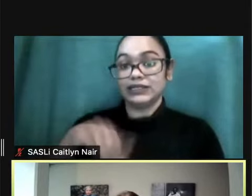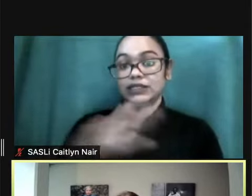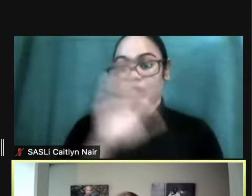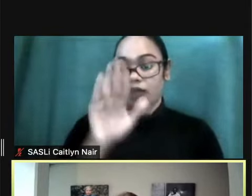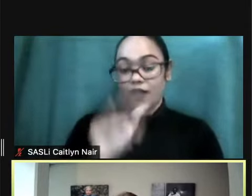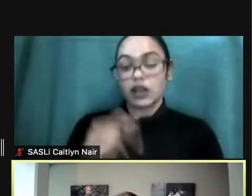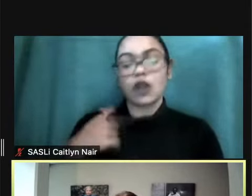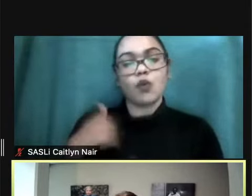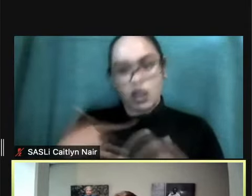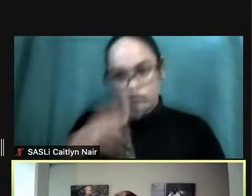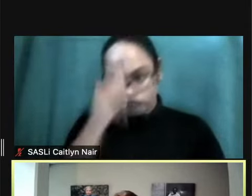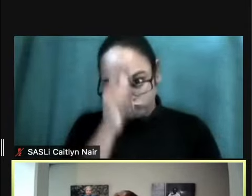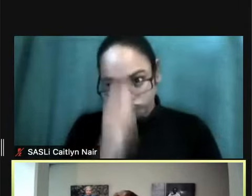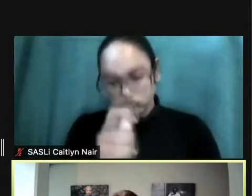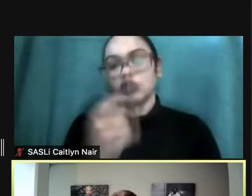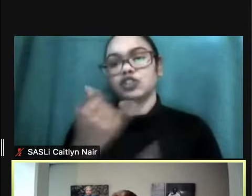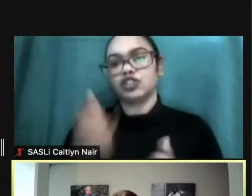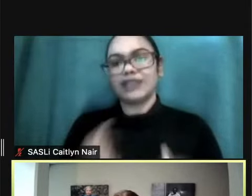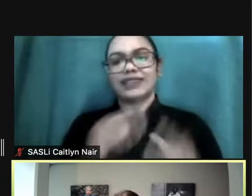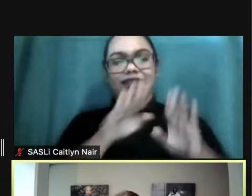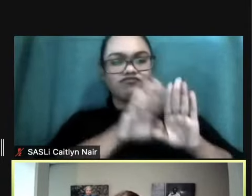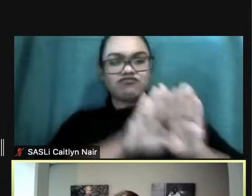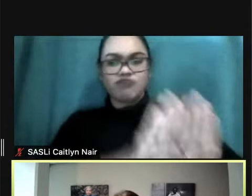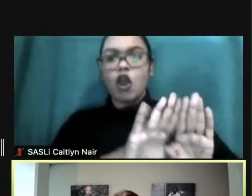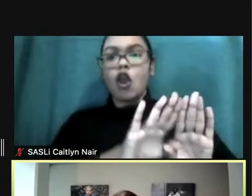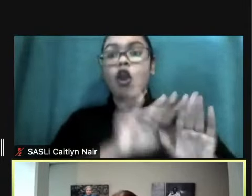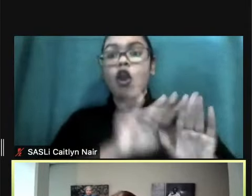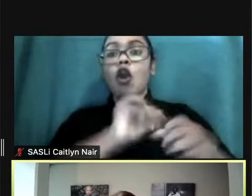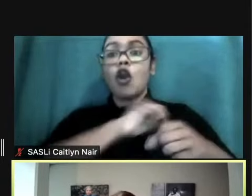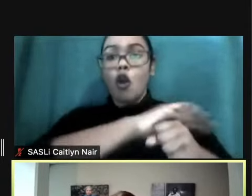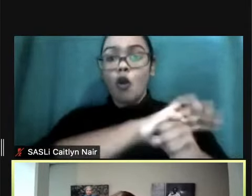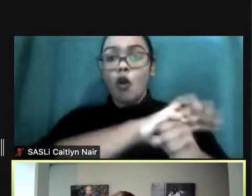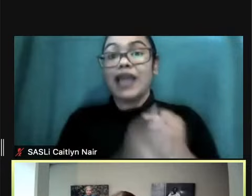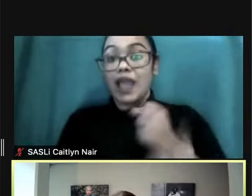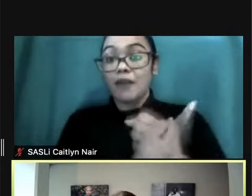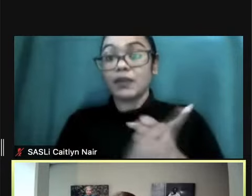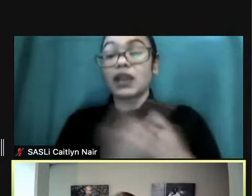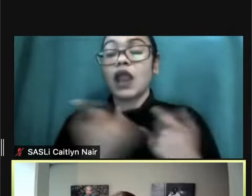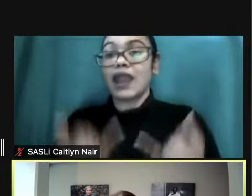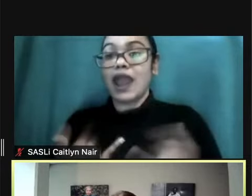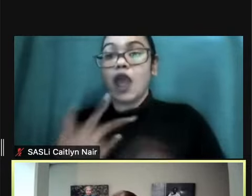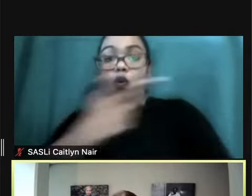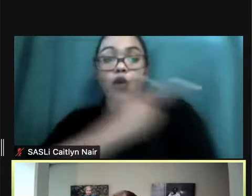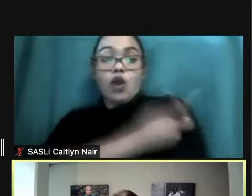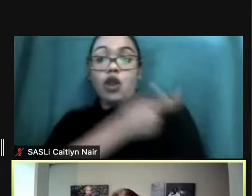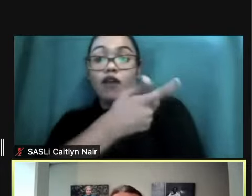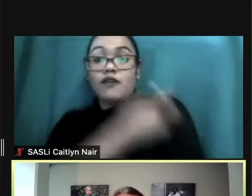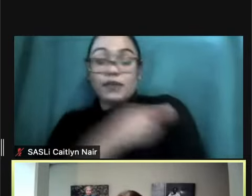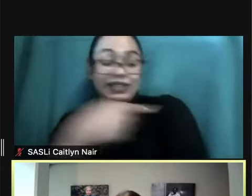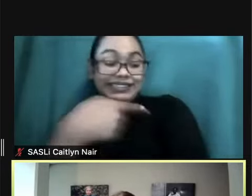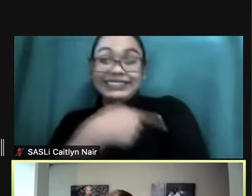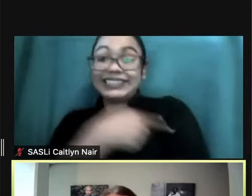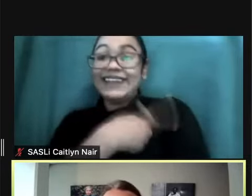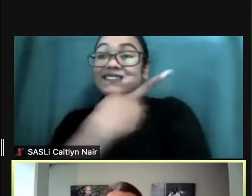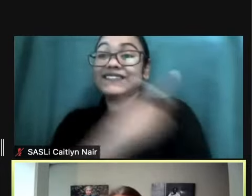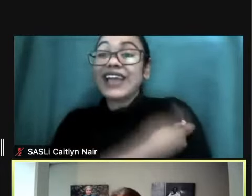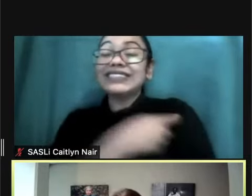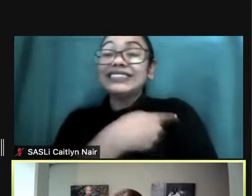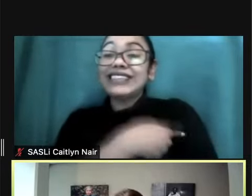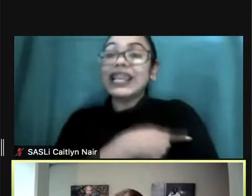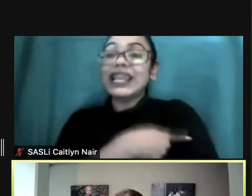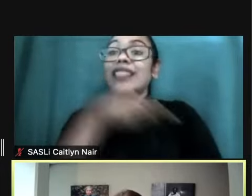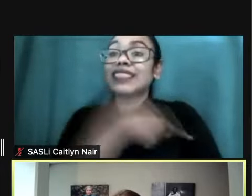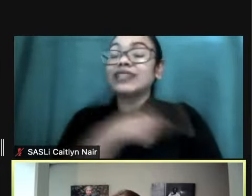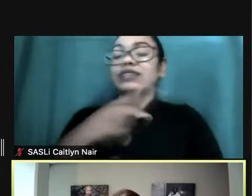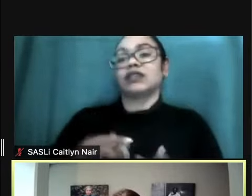pandemic, but the full significance remain uncertain, and the vaccines remain the critical tool to protect us against severe disease.